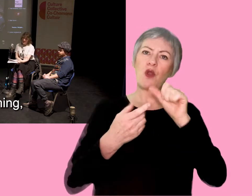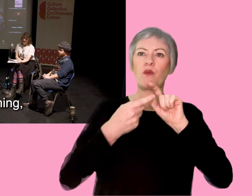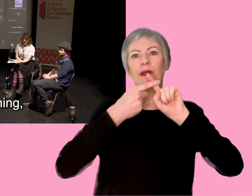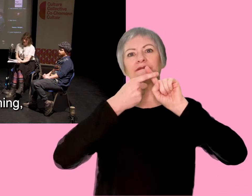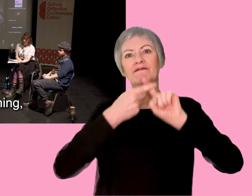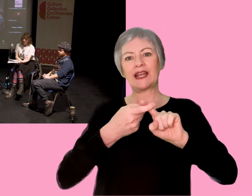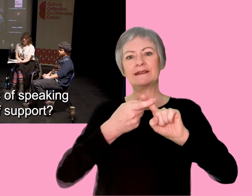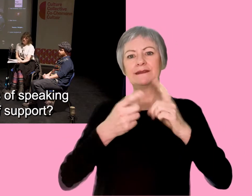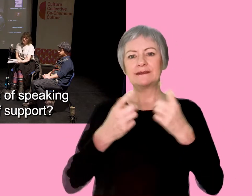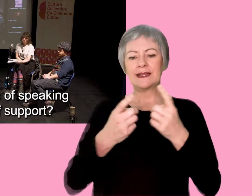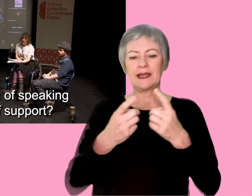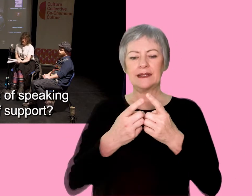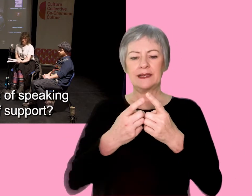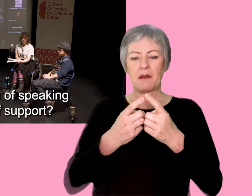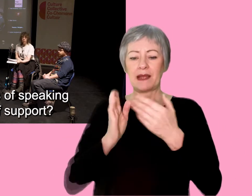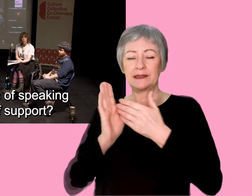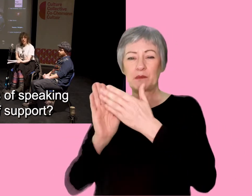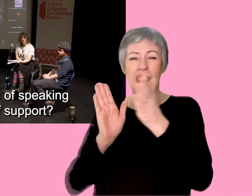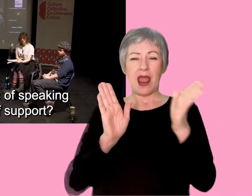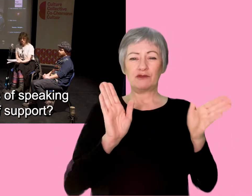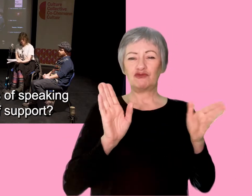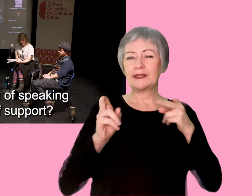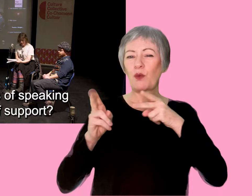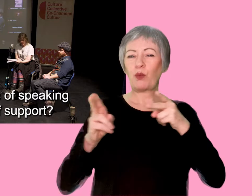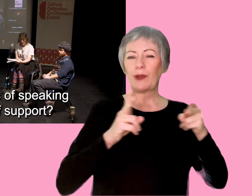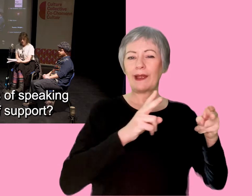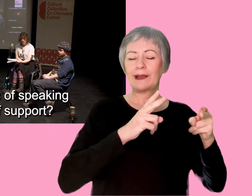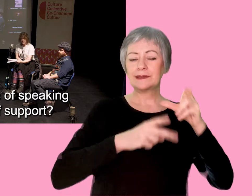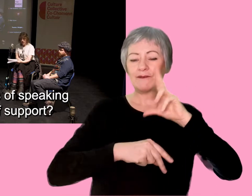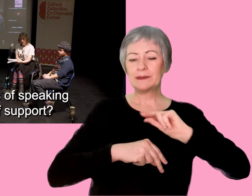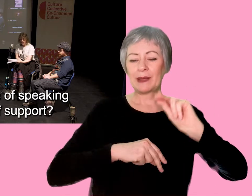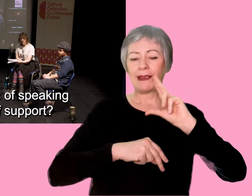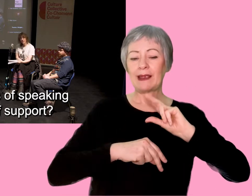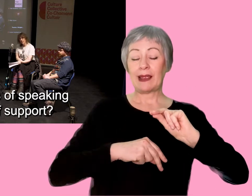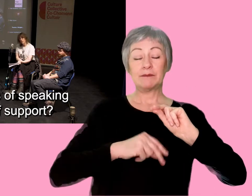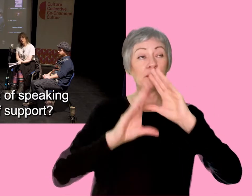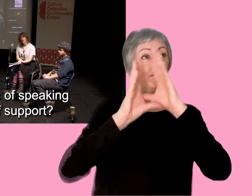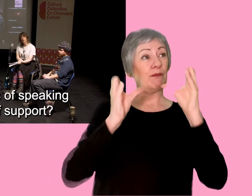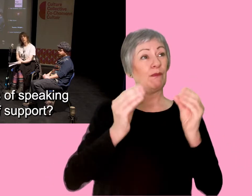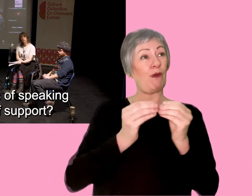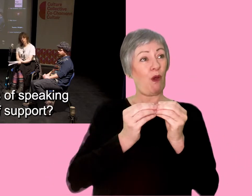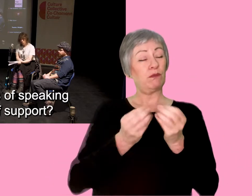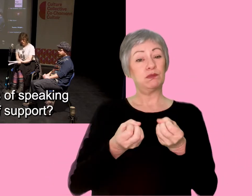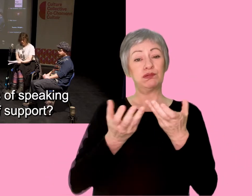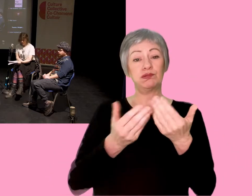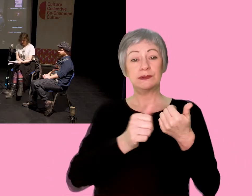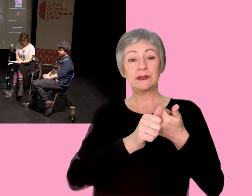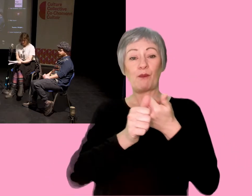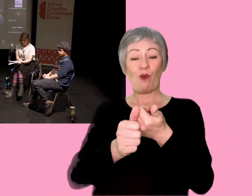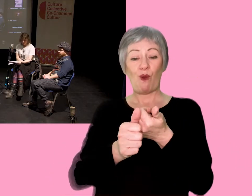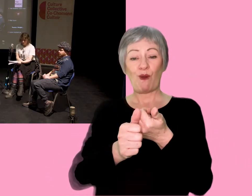fix-it thing, but a spectrum of ways of speaking that's all deserving of support.